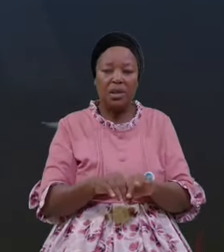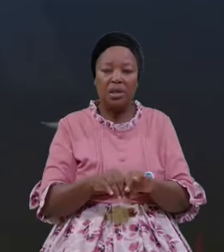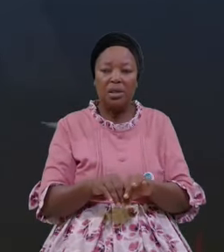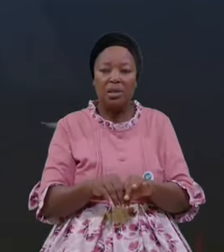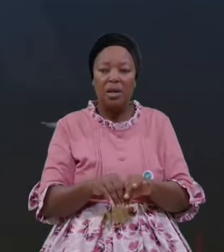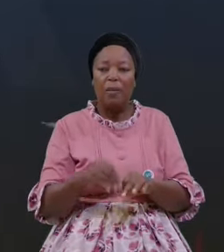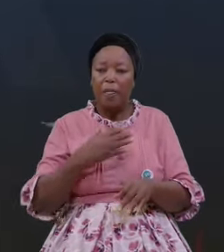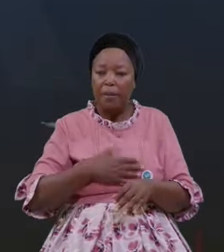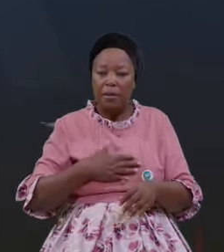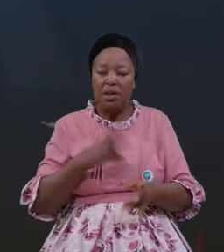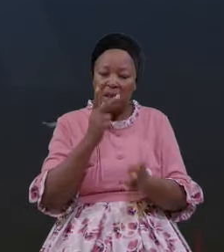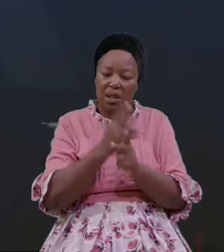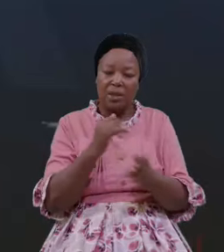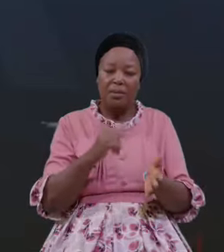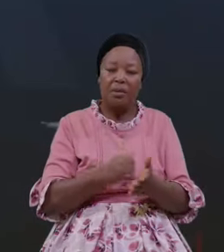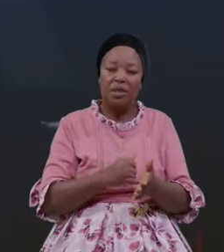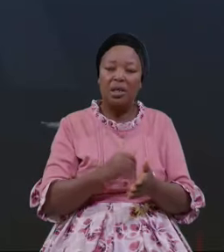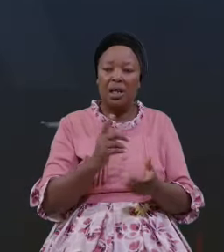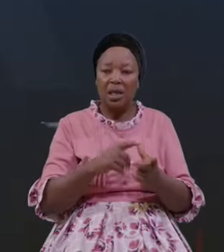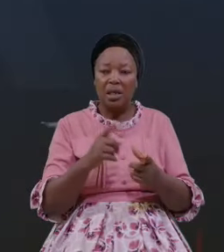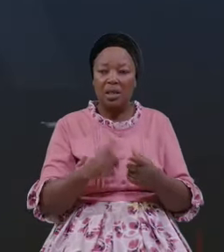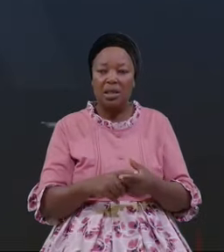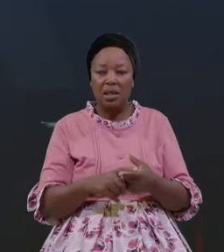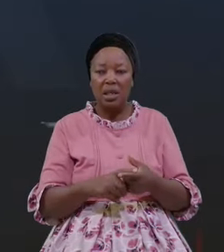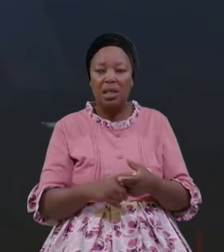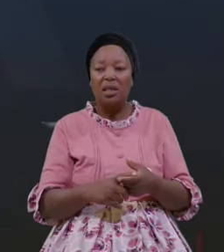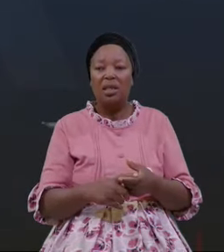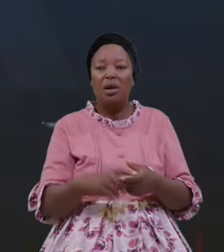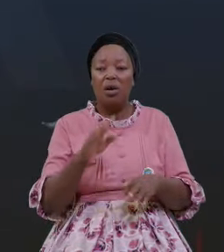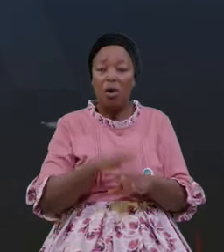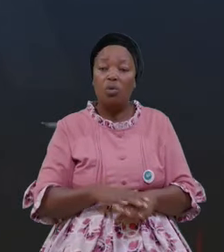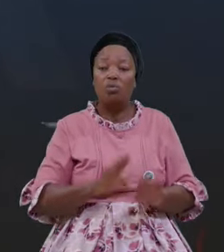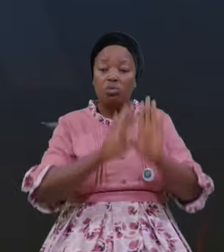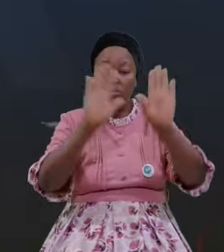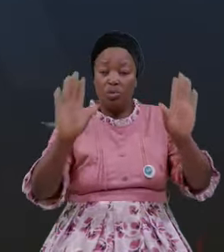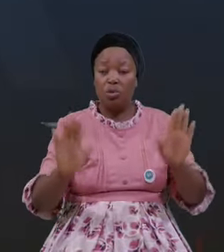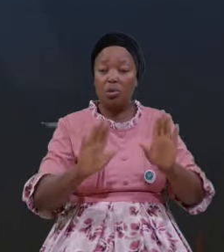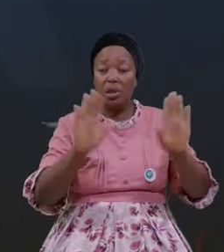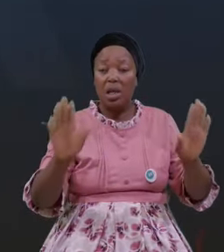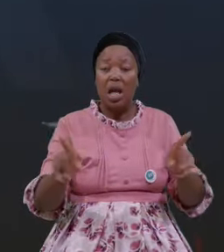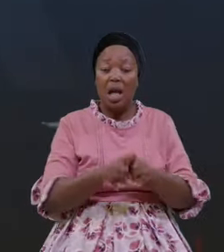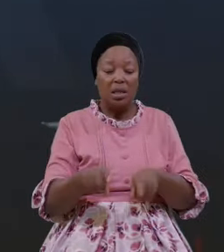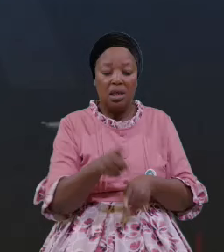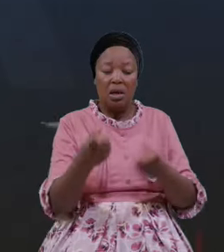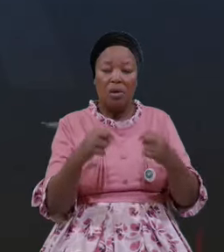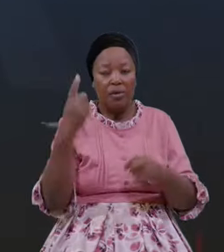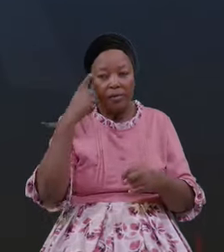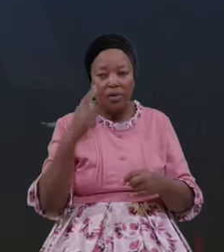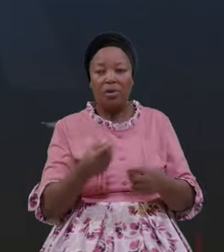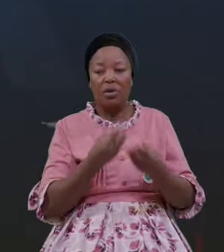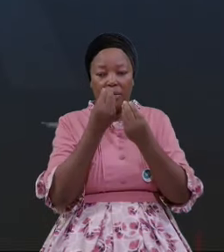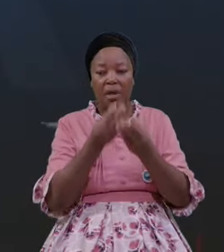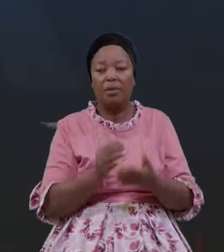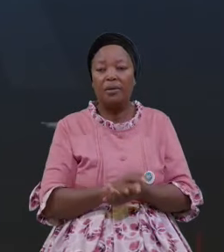it, and then give them on the 7th, on Sunday, as they come for the banquet. Do that